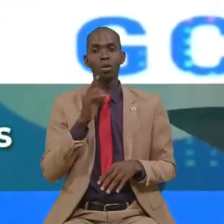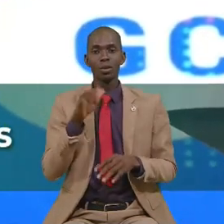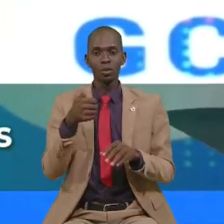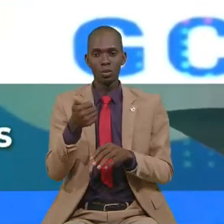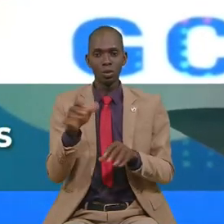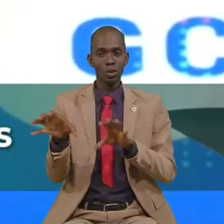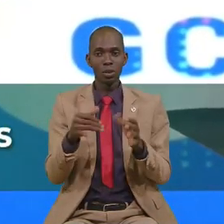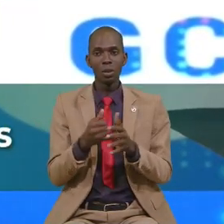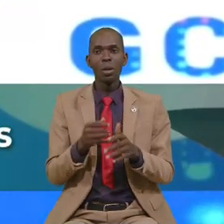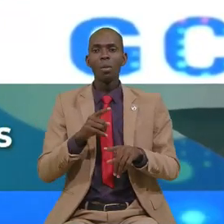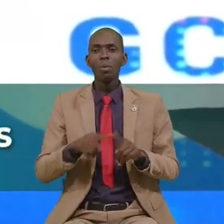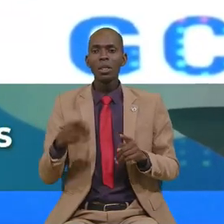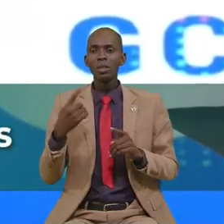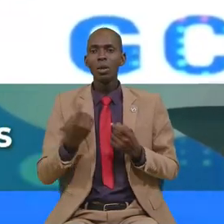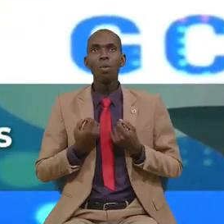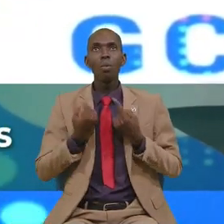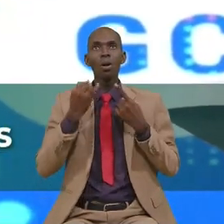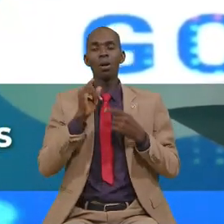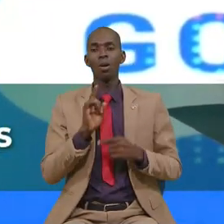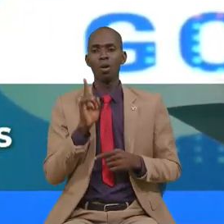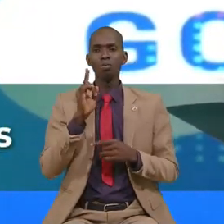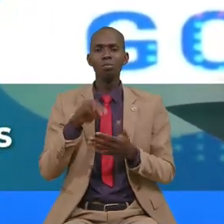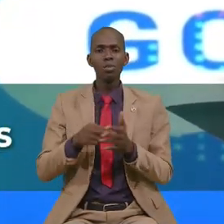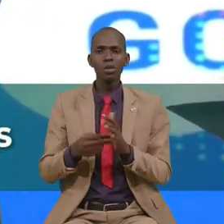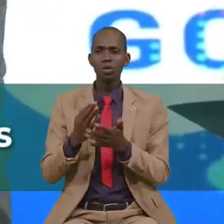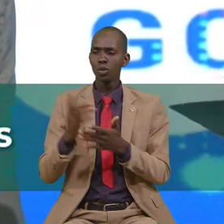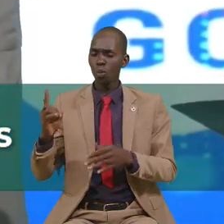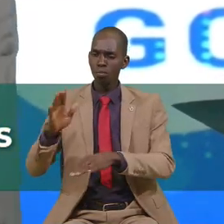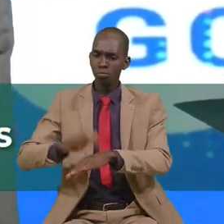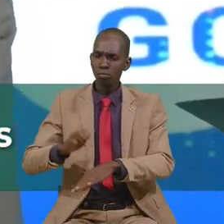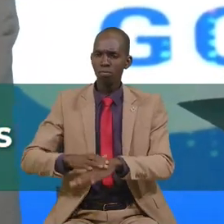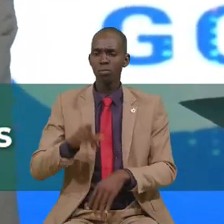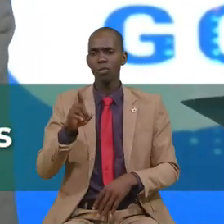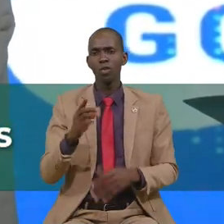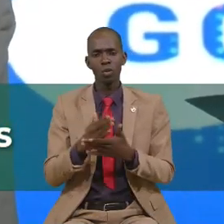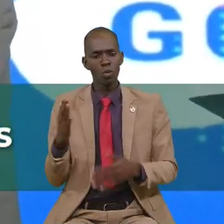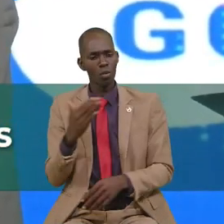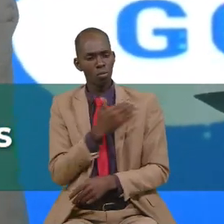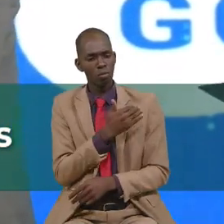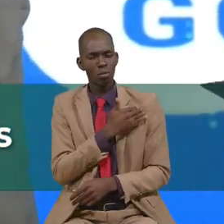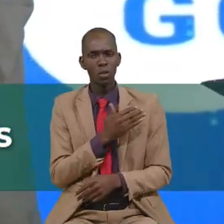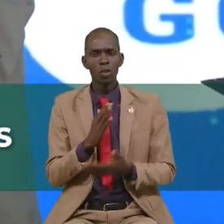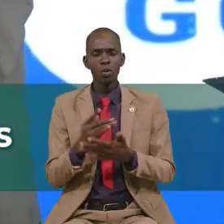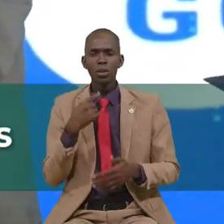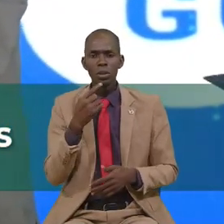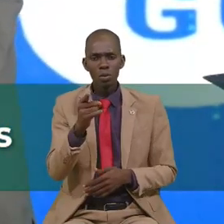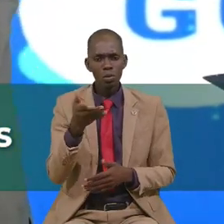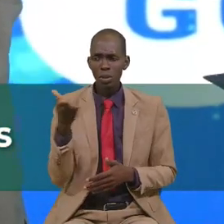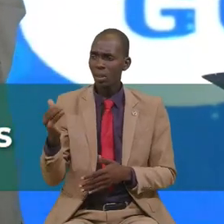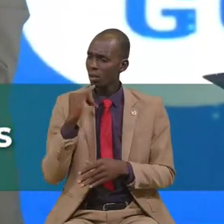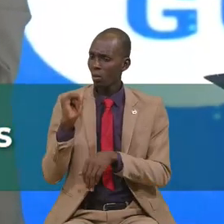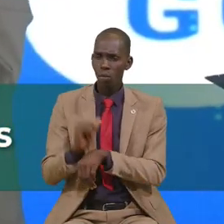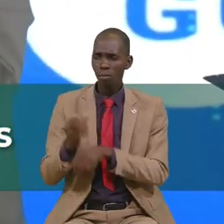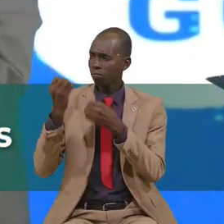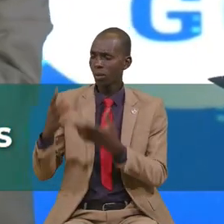up, somebody awakens you. Somebody taps you. Somebody says there is work to do. Somebody says